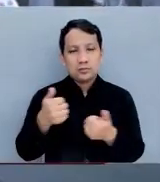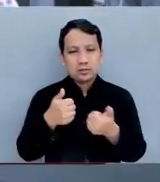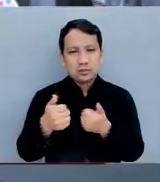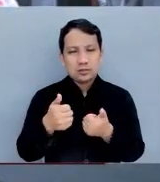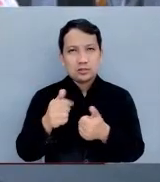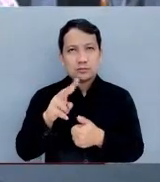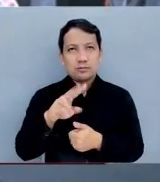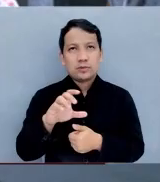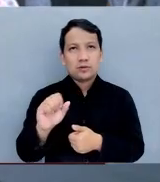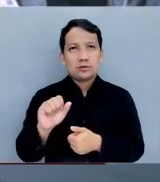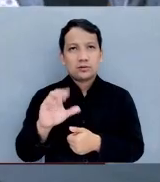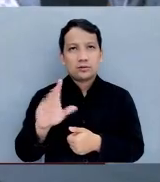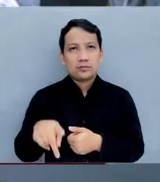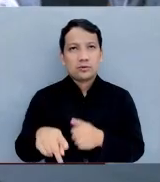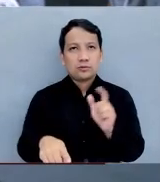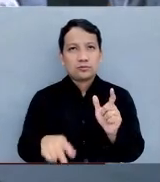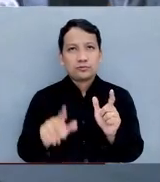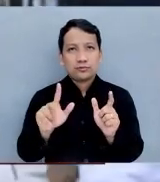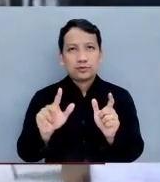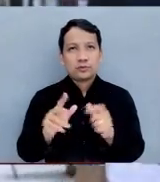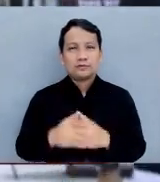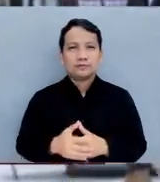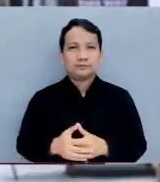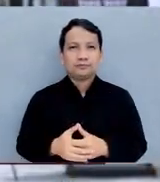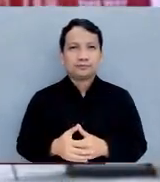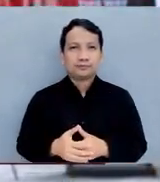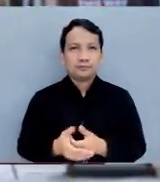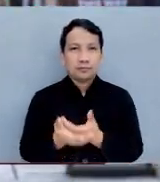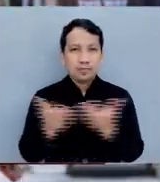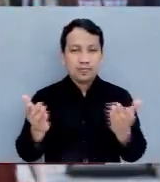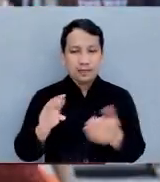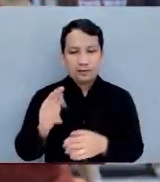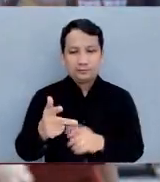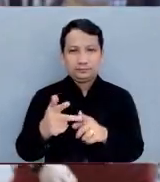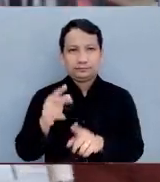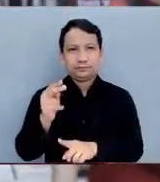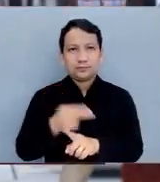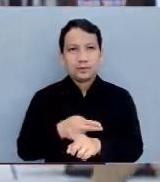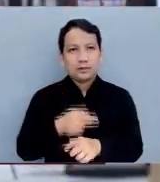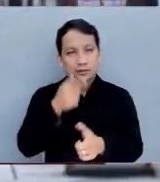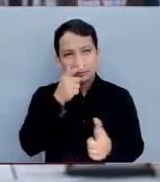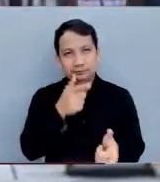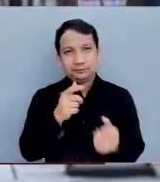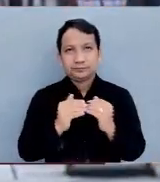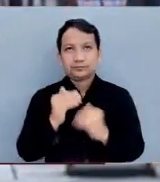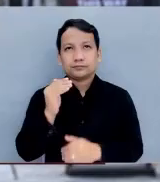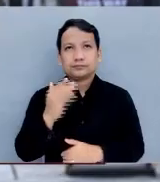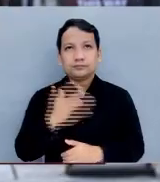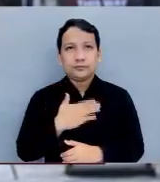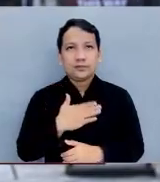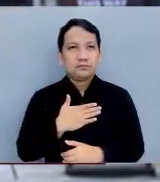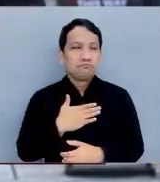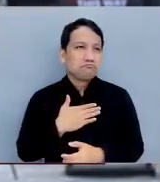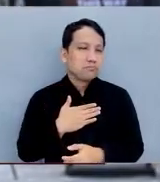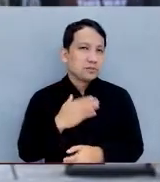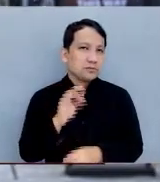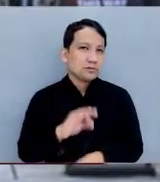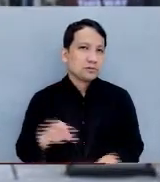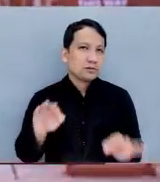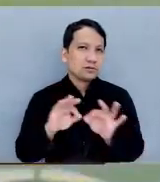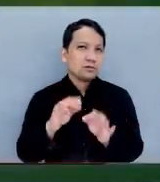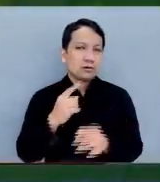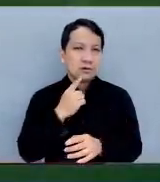Cup 2023. And for our third leg in November, I say this is one thing that you don't want to